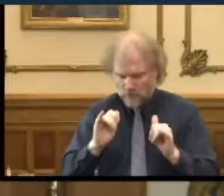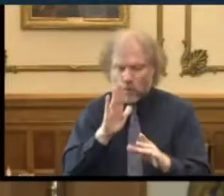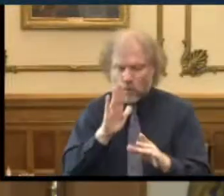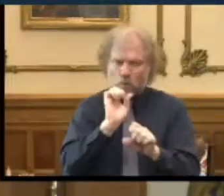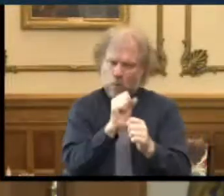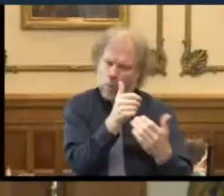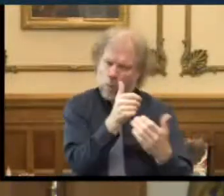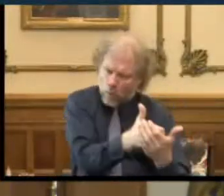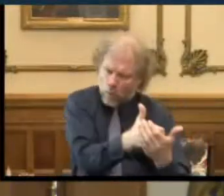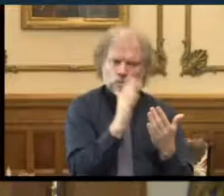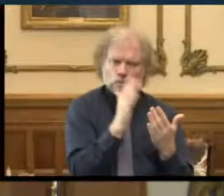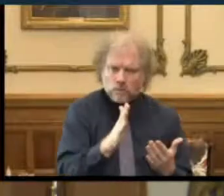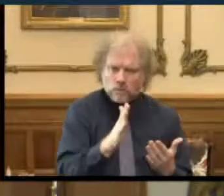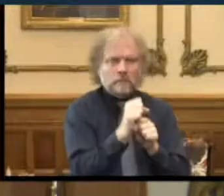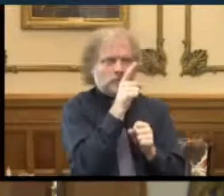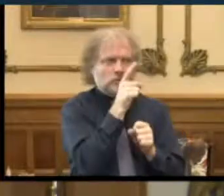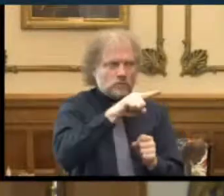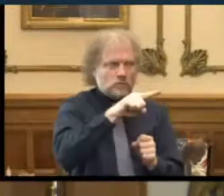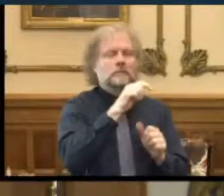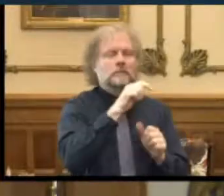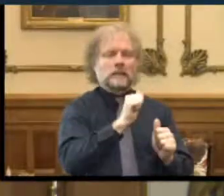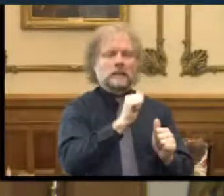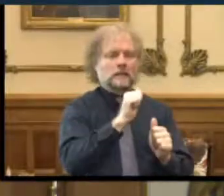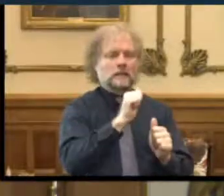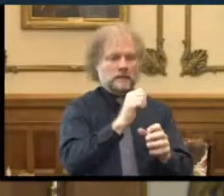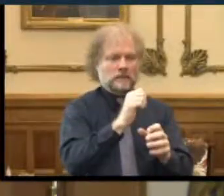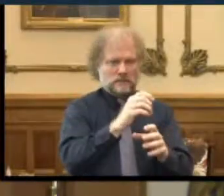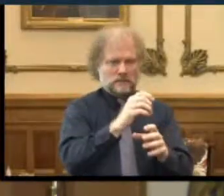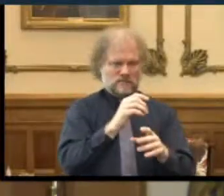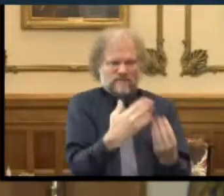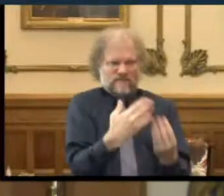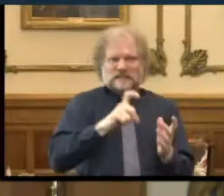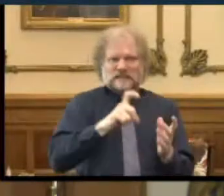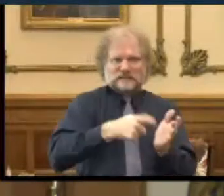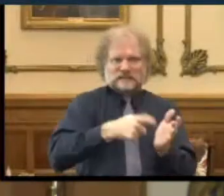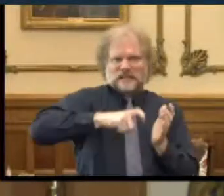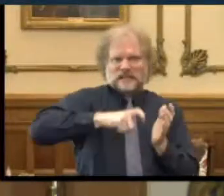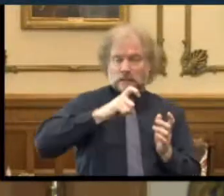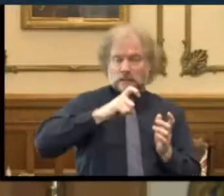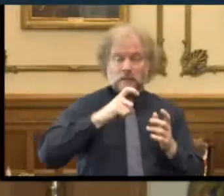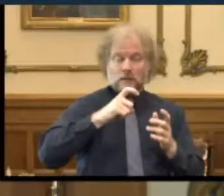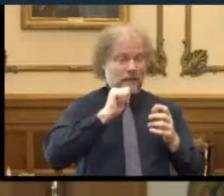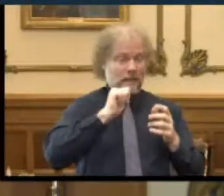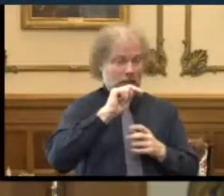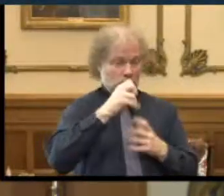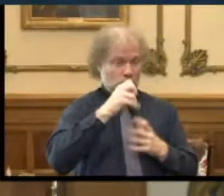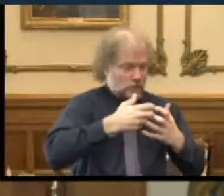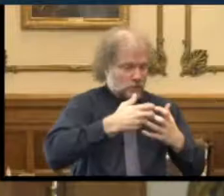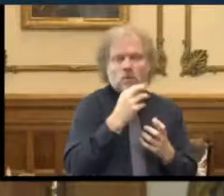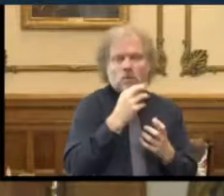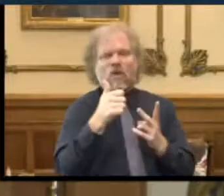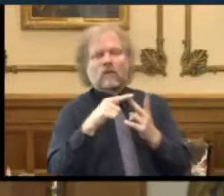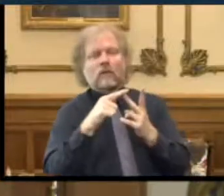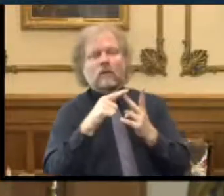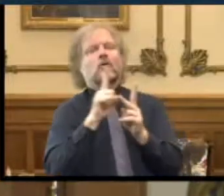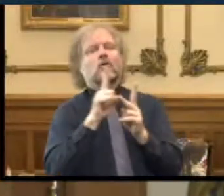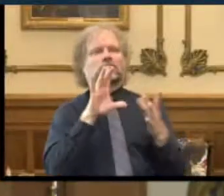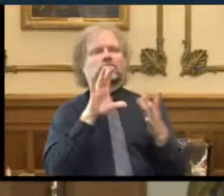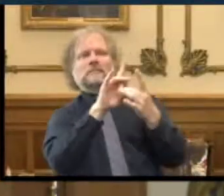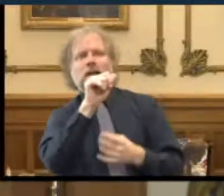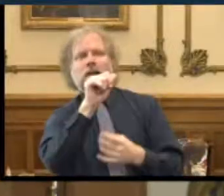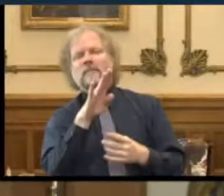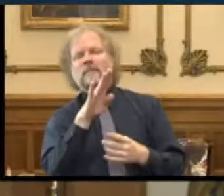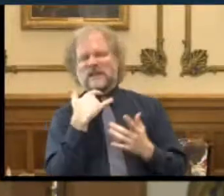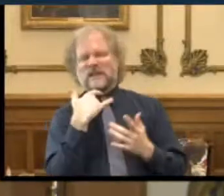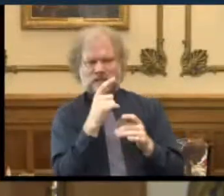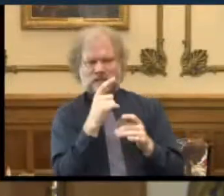closely with them to make sure that they can secure the testing that they need, whether it be through the antigen machines and also connecting with labs. And so that's what we're actively